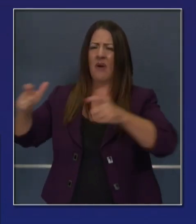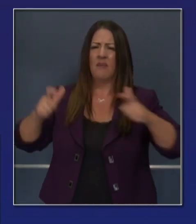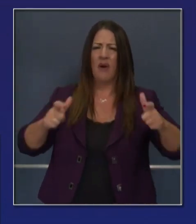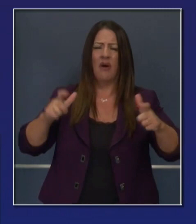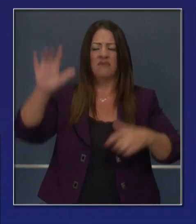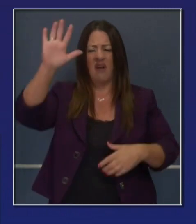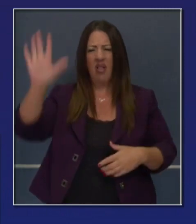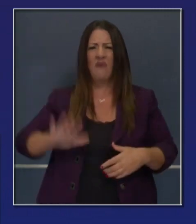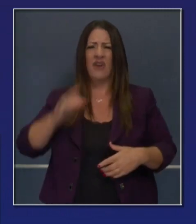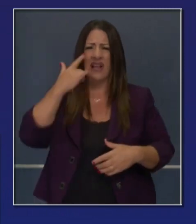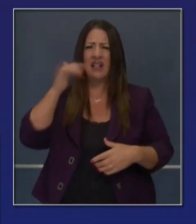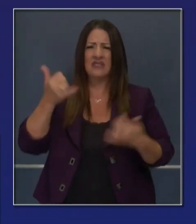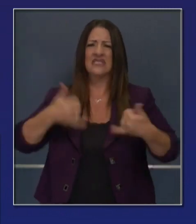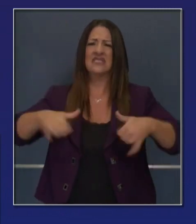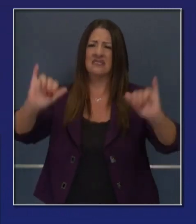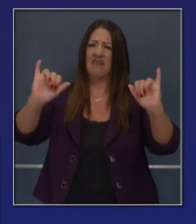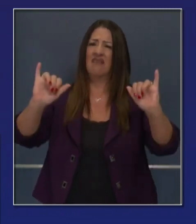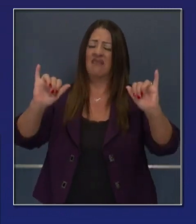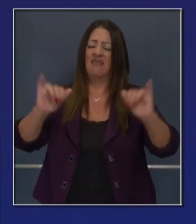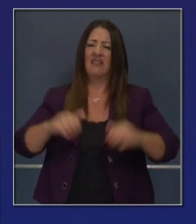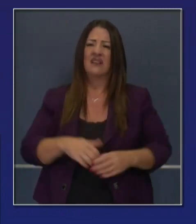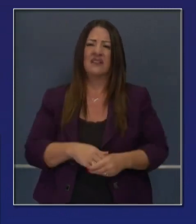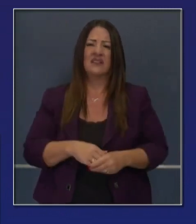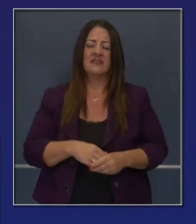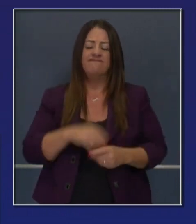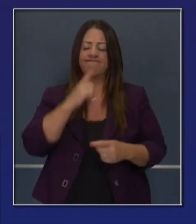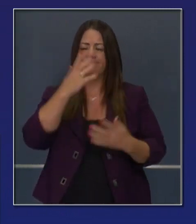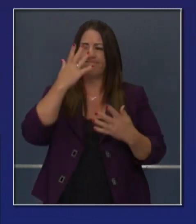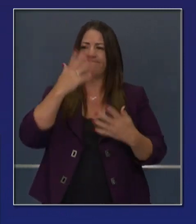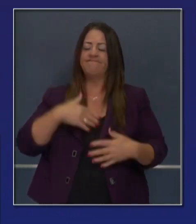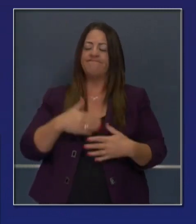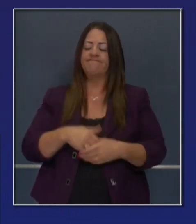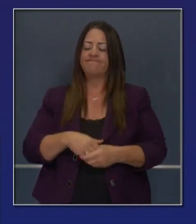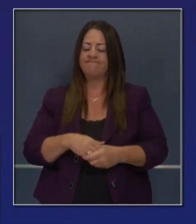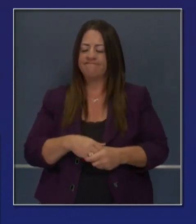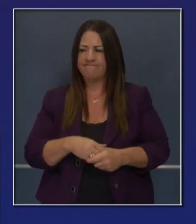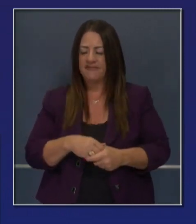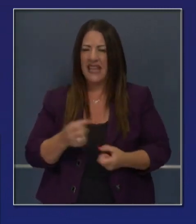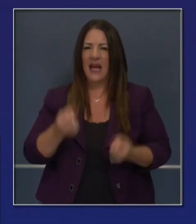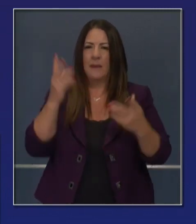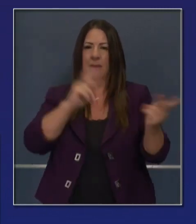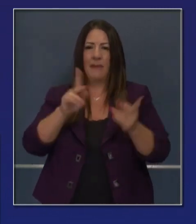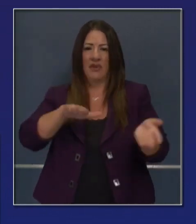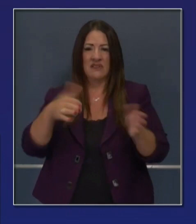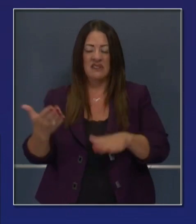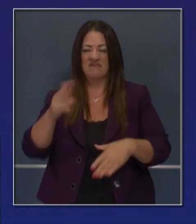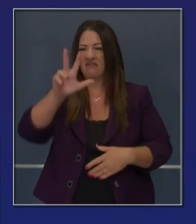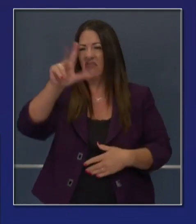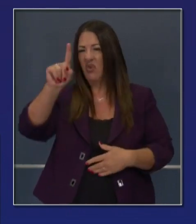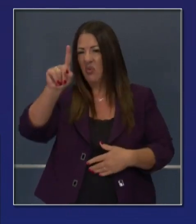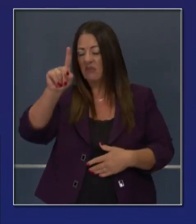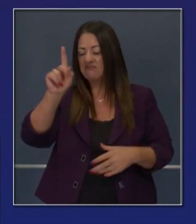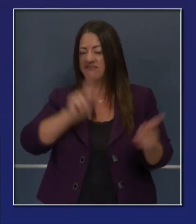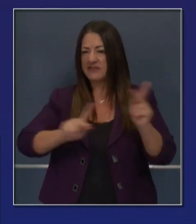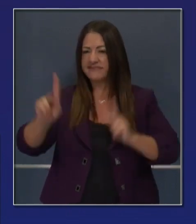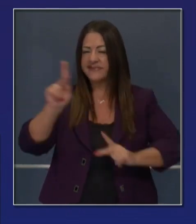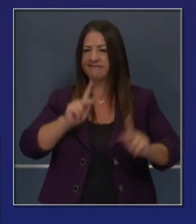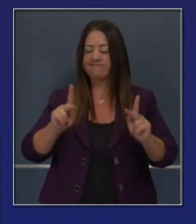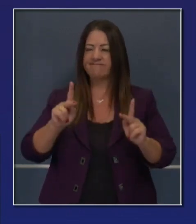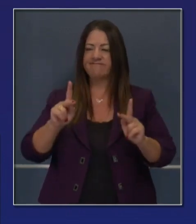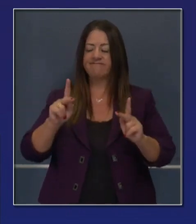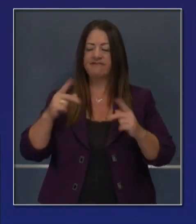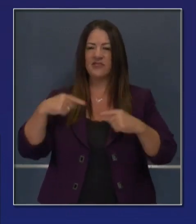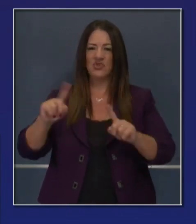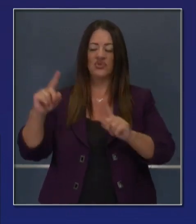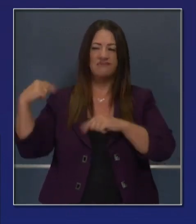down the state of California. Tragically, just a reminder, 31 fatalities so far this fire season,